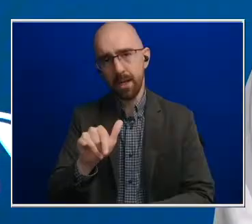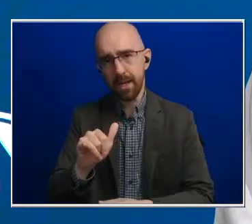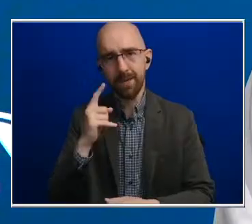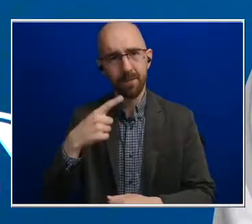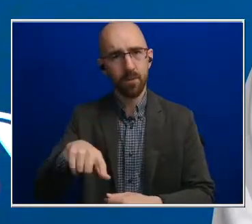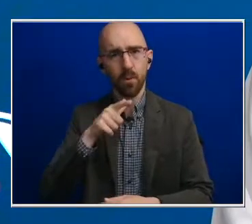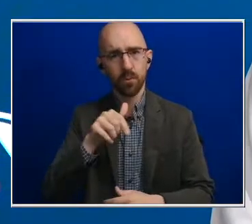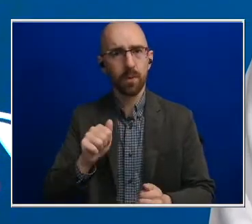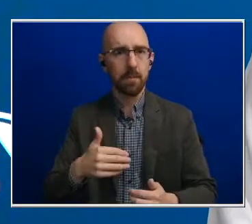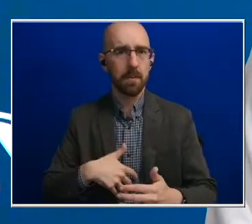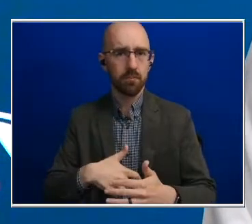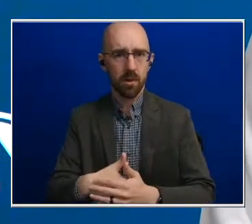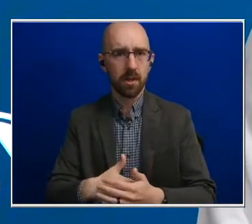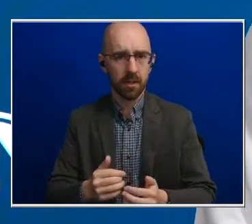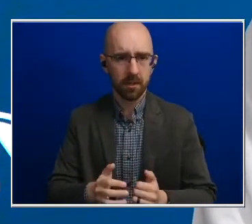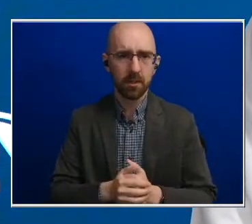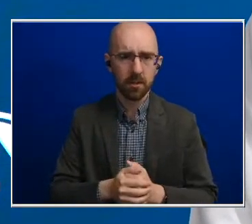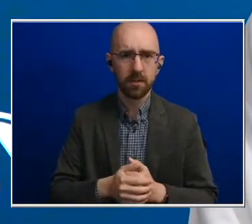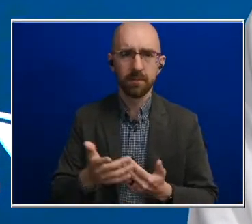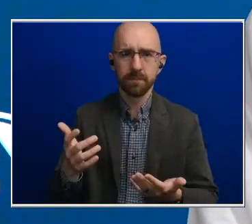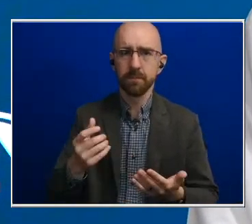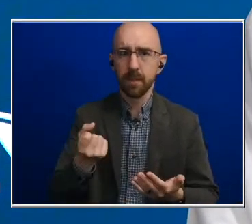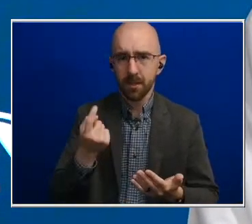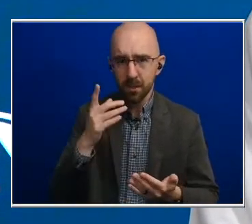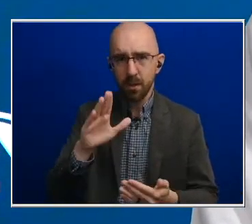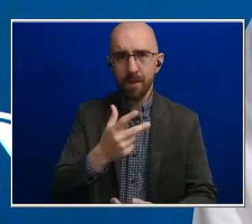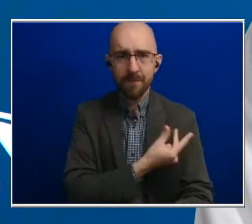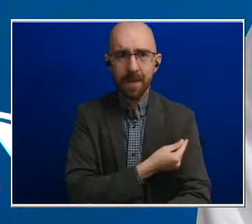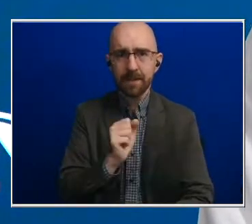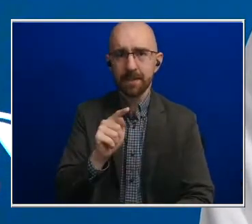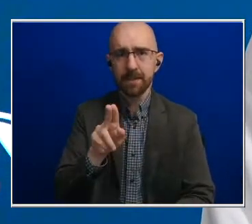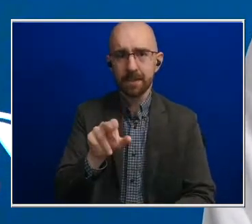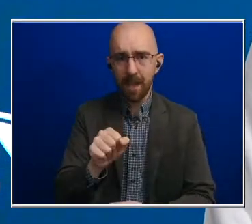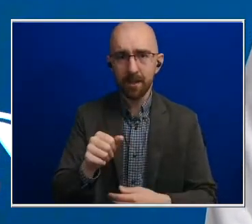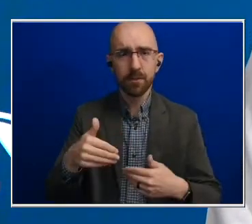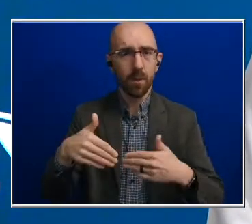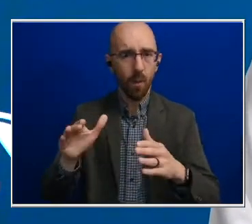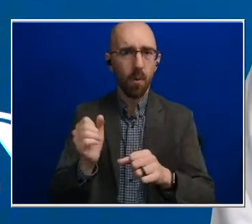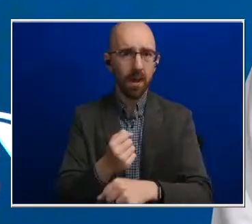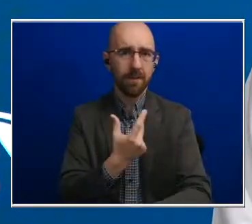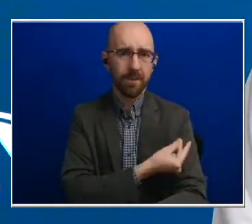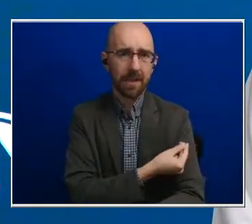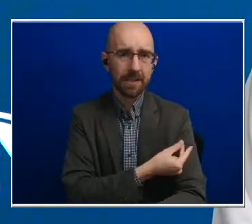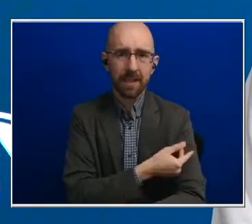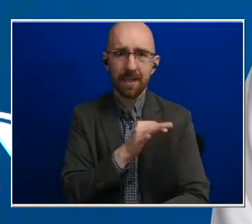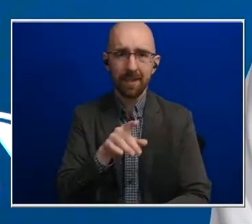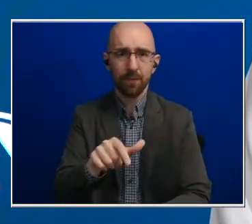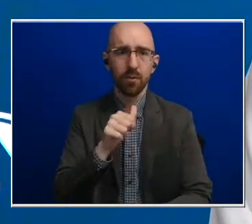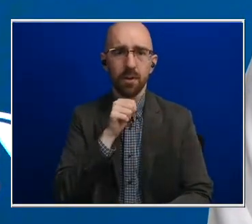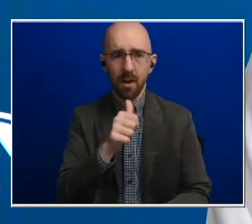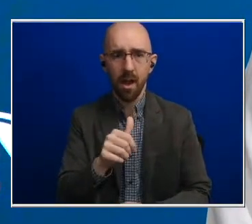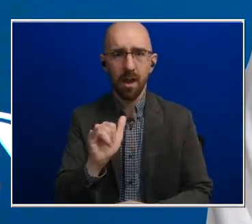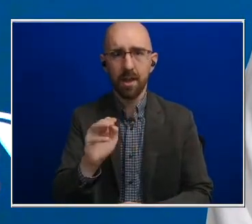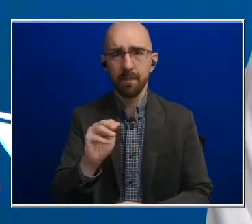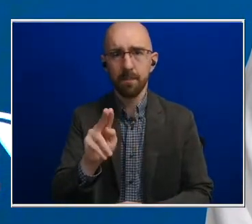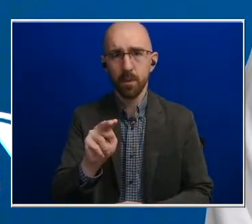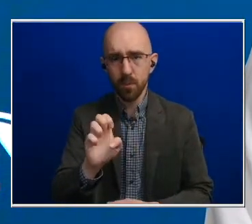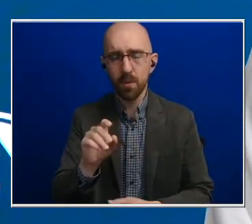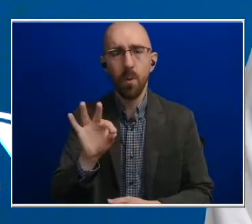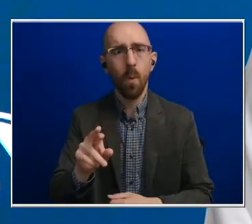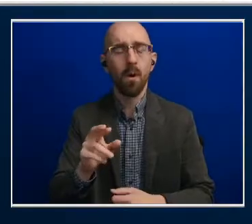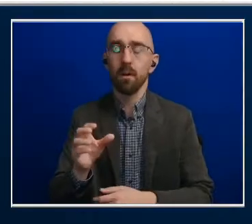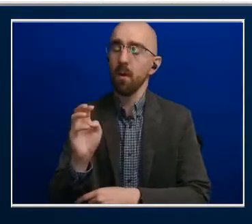everybody, please understand your vaccine status and go get vaccinated if you are not immune or protected from